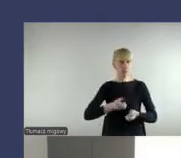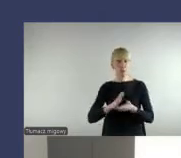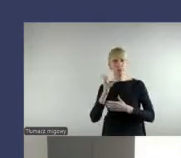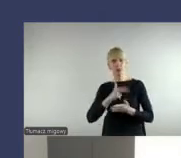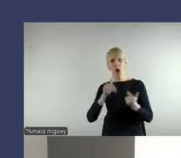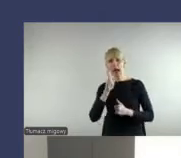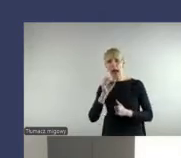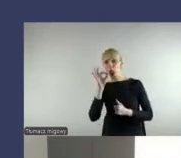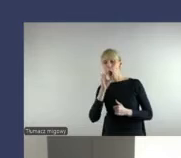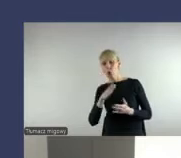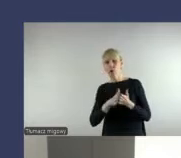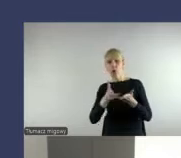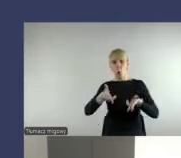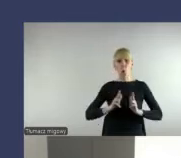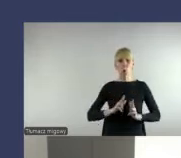lesser materials,